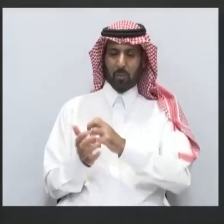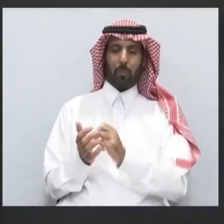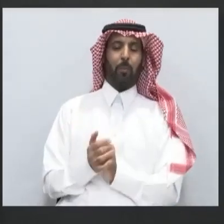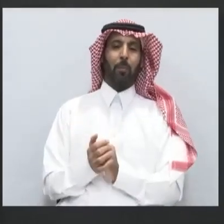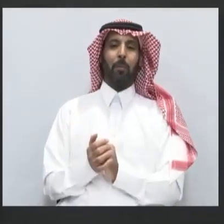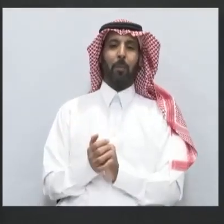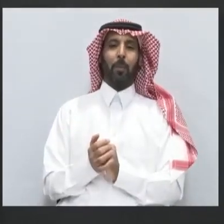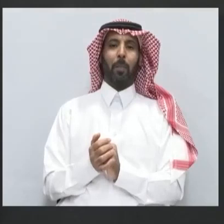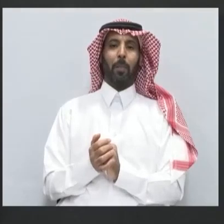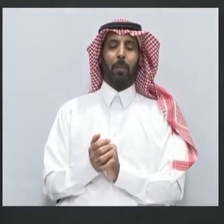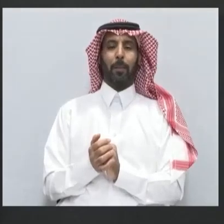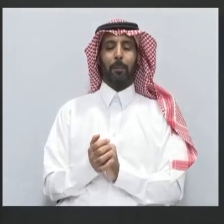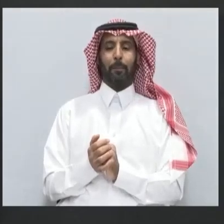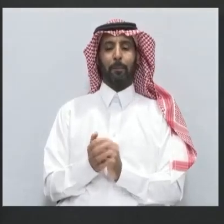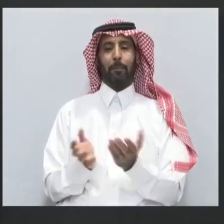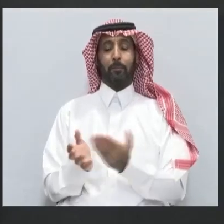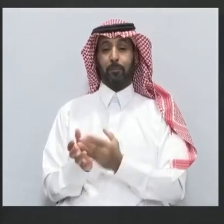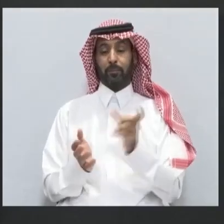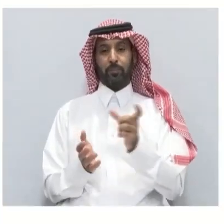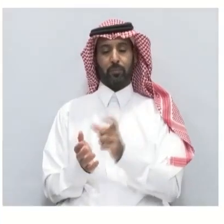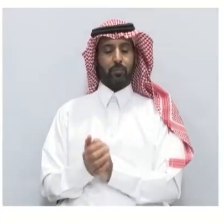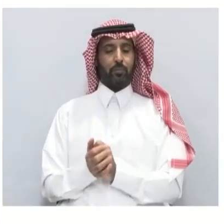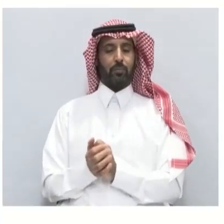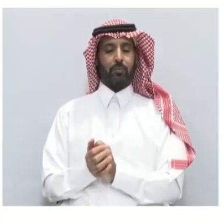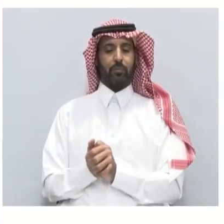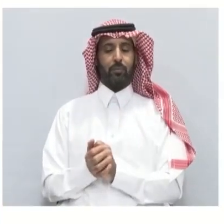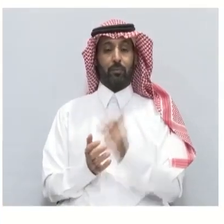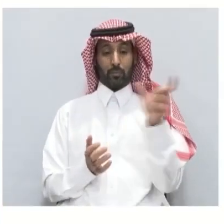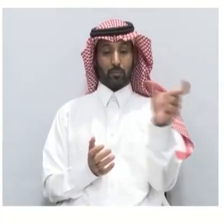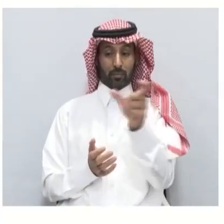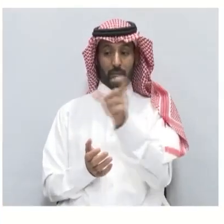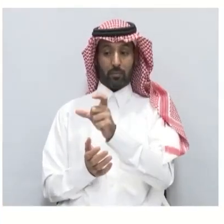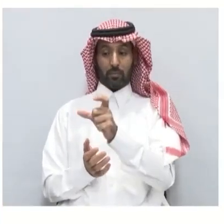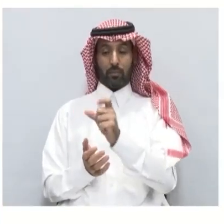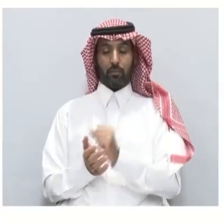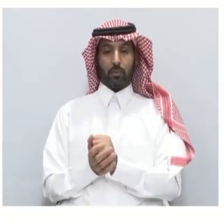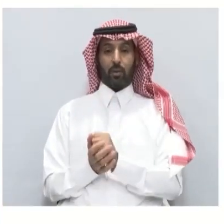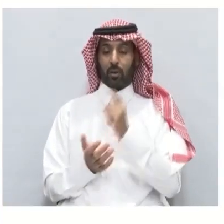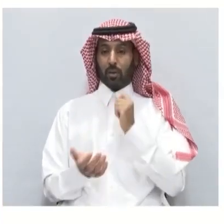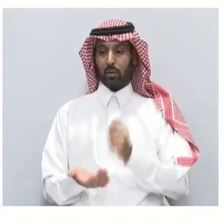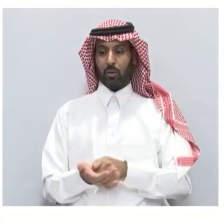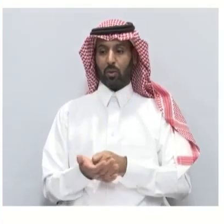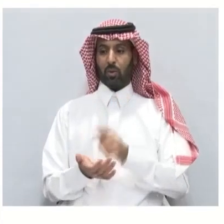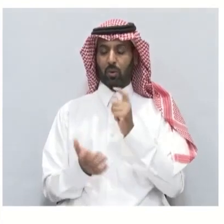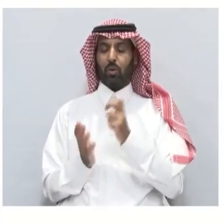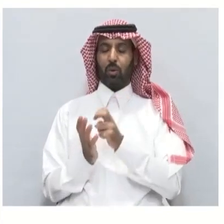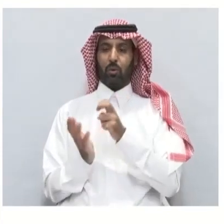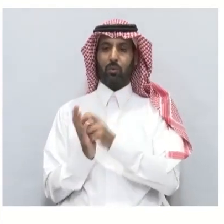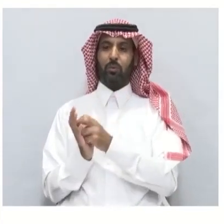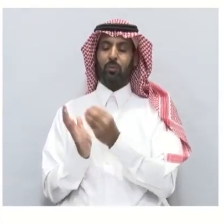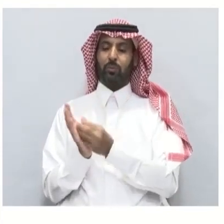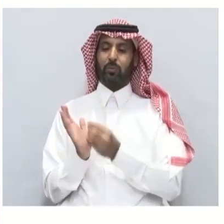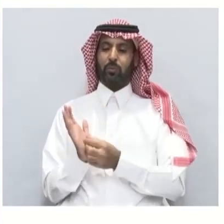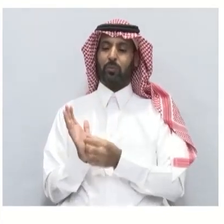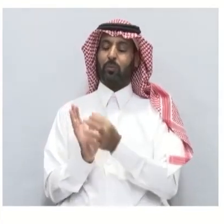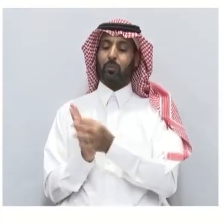the same also as thief and the word theft. Here are some words related to law and enforcement.